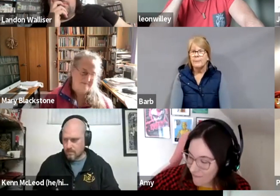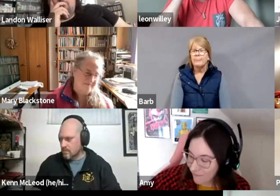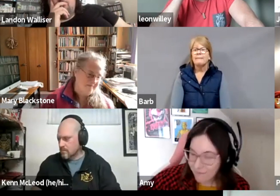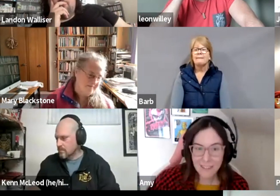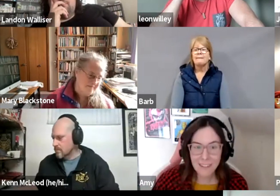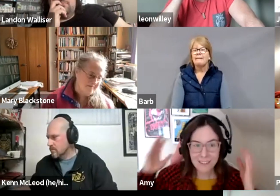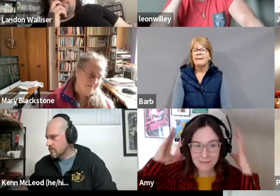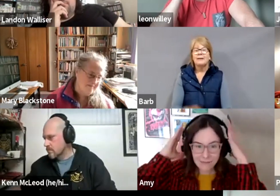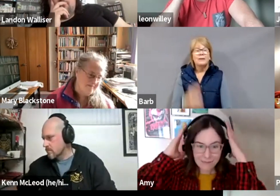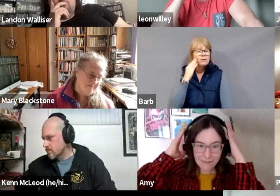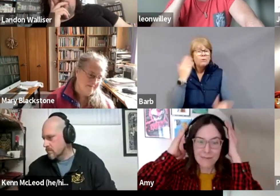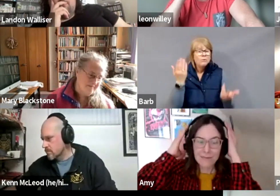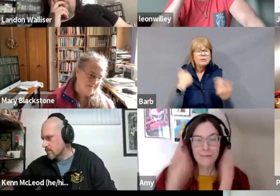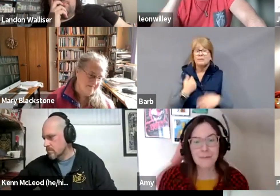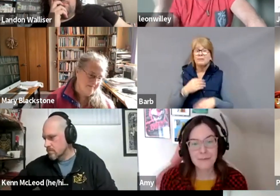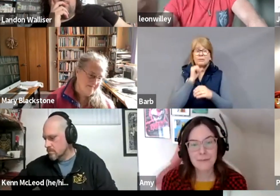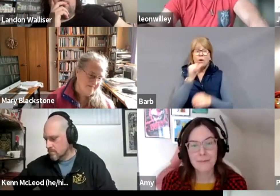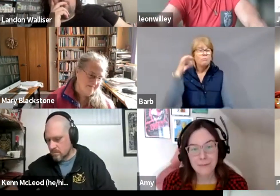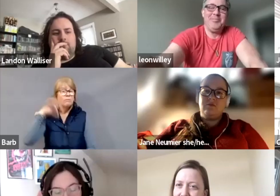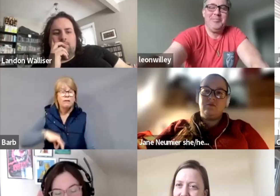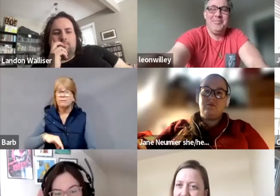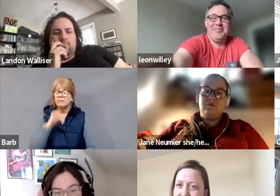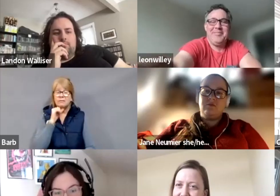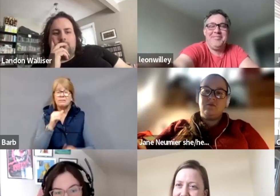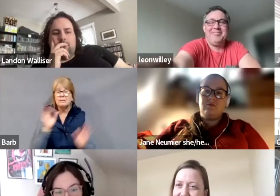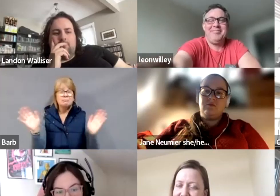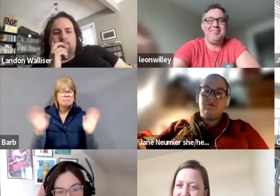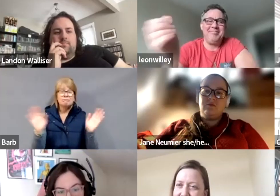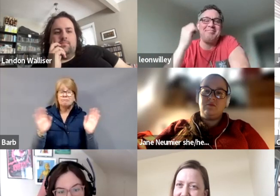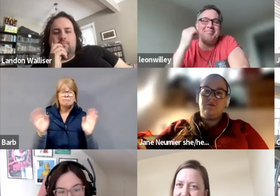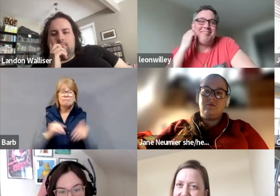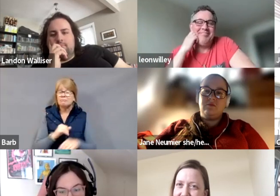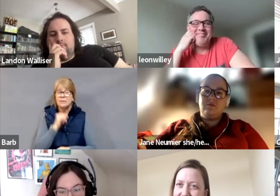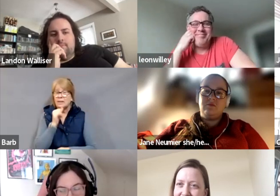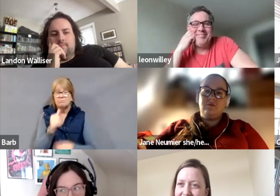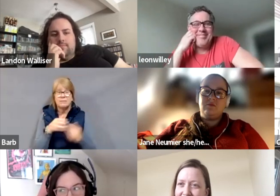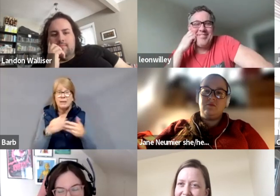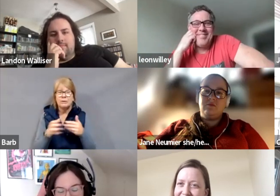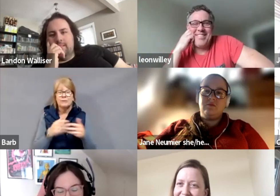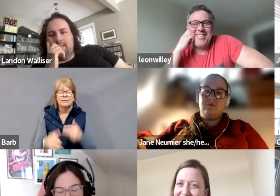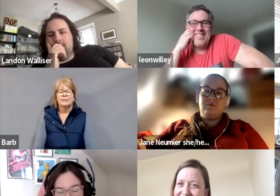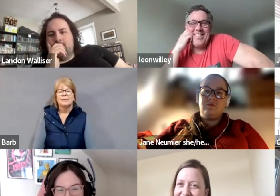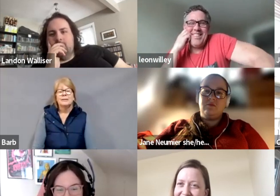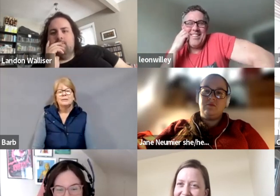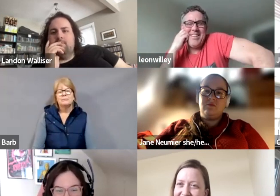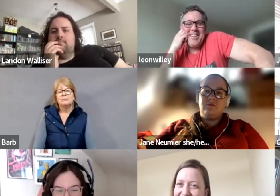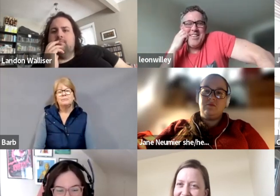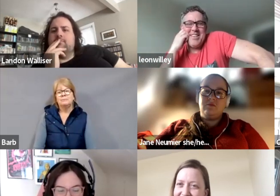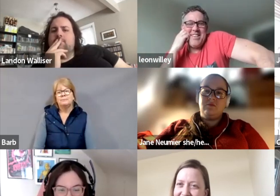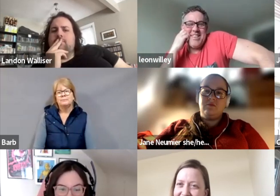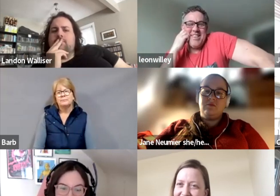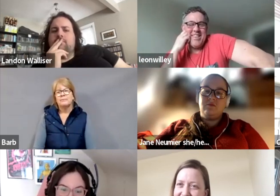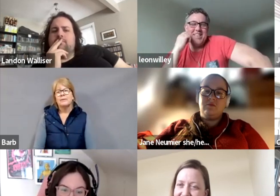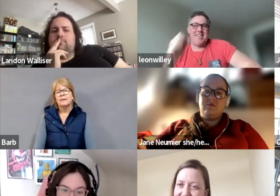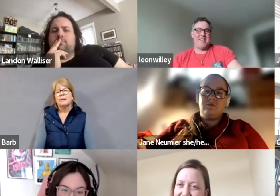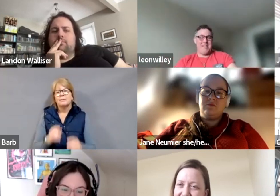we're charitable organizations. We don't file taxes and quite like that. It just doesn't matter. Okay. But it's